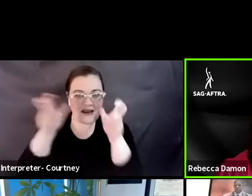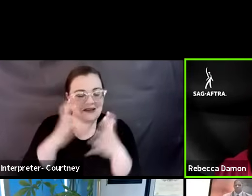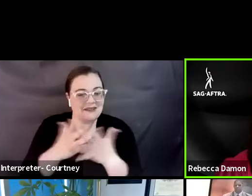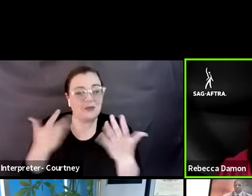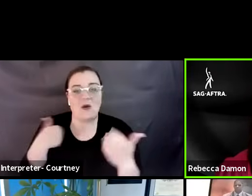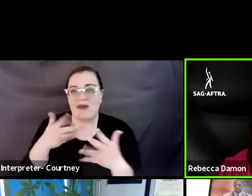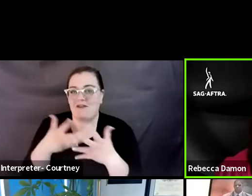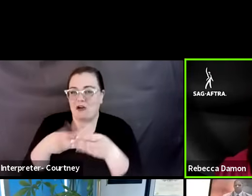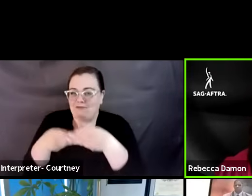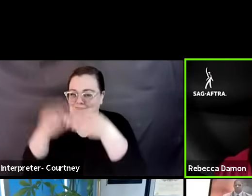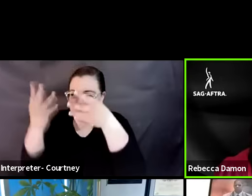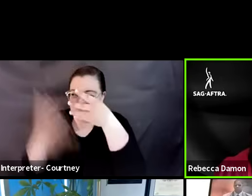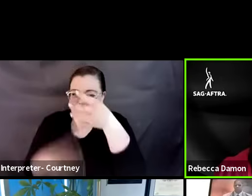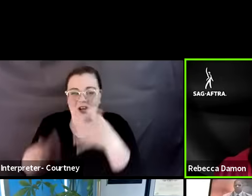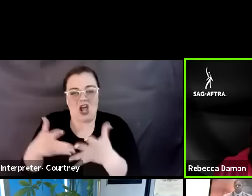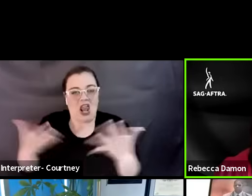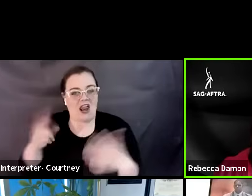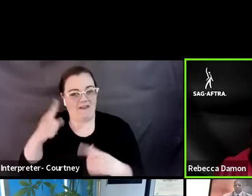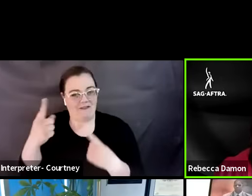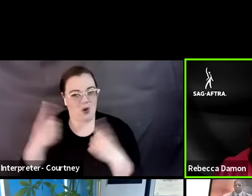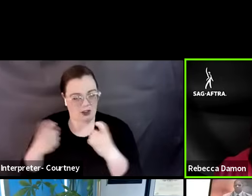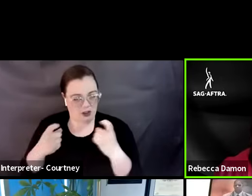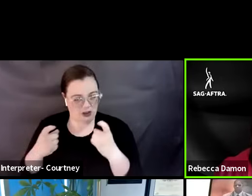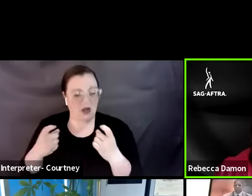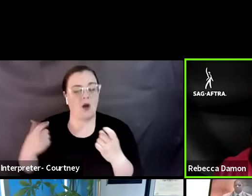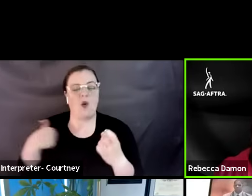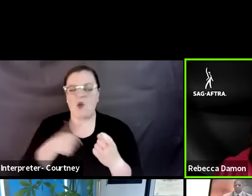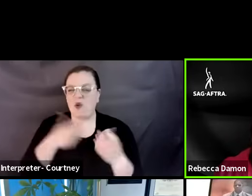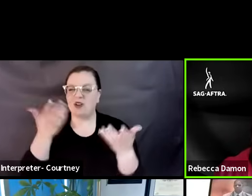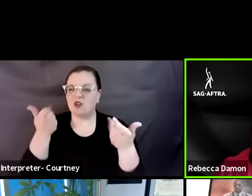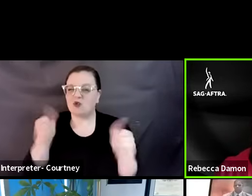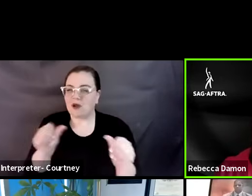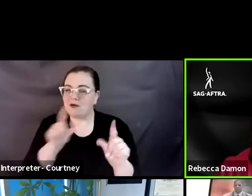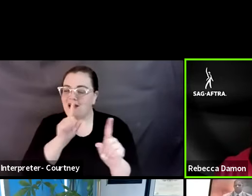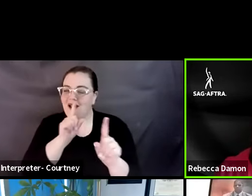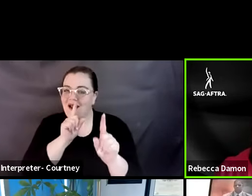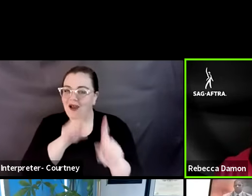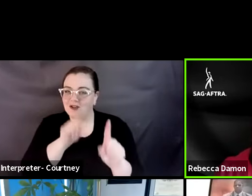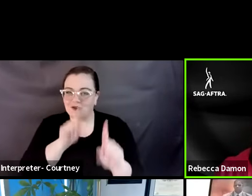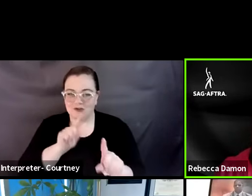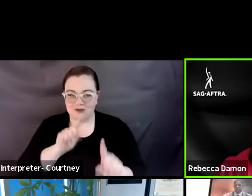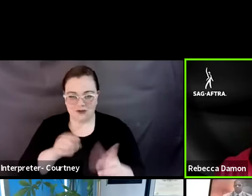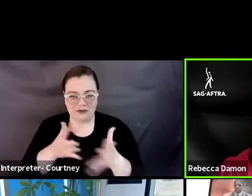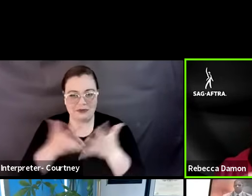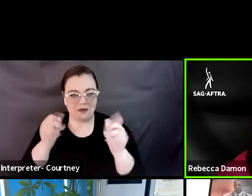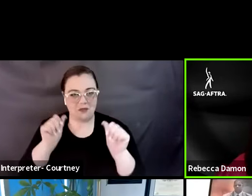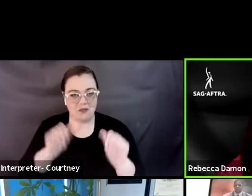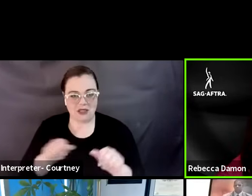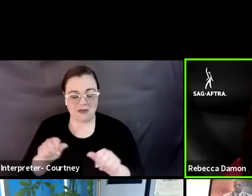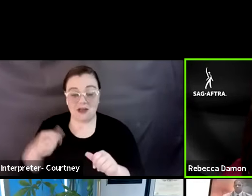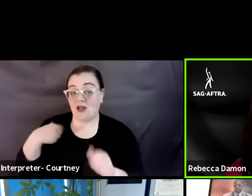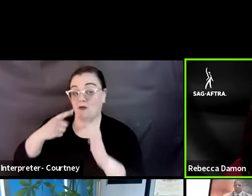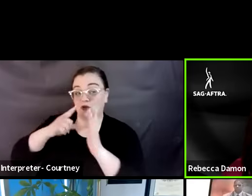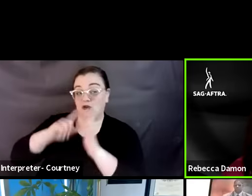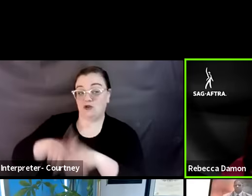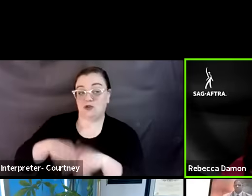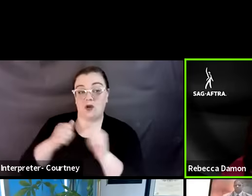get through as many as we can in the time that we have. So I'm going to start off